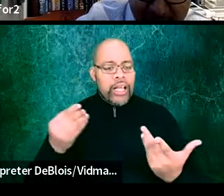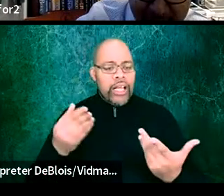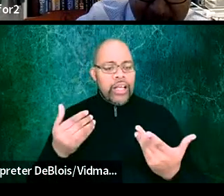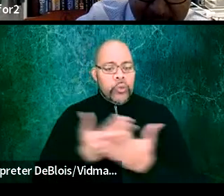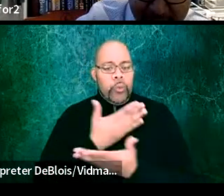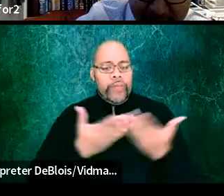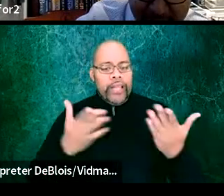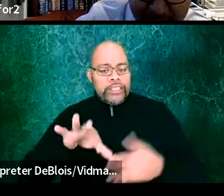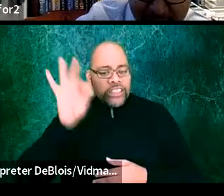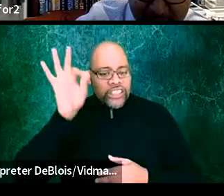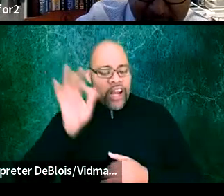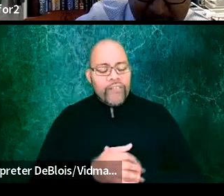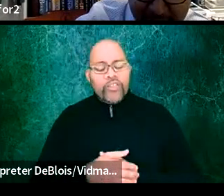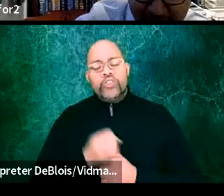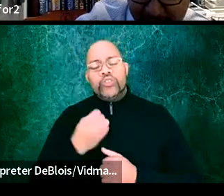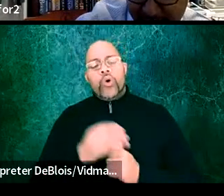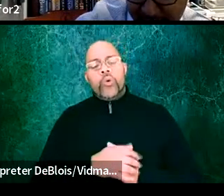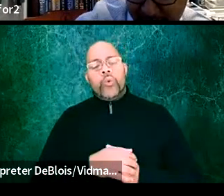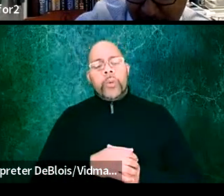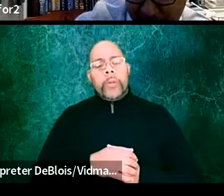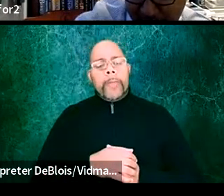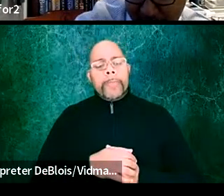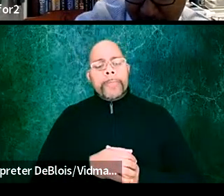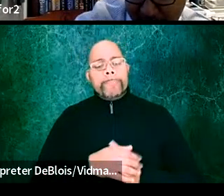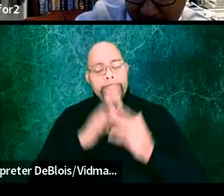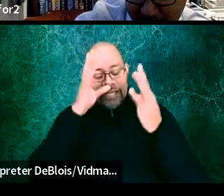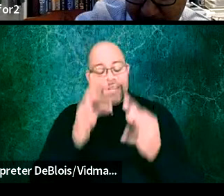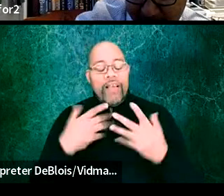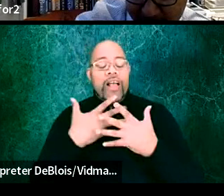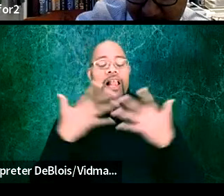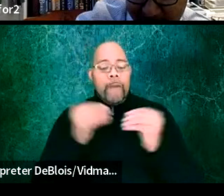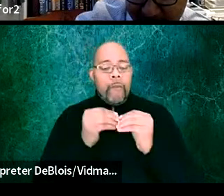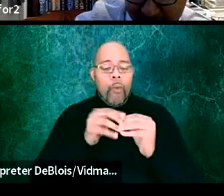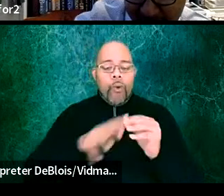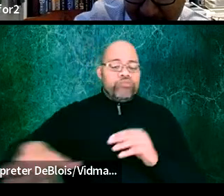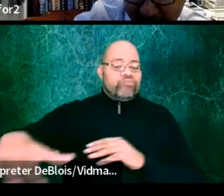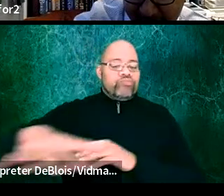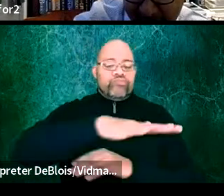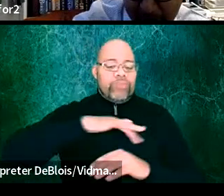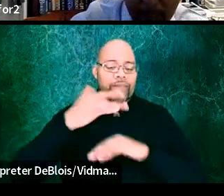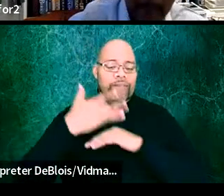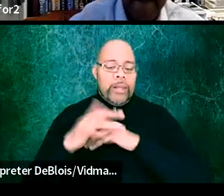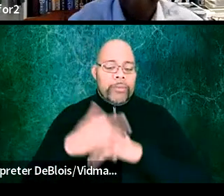to discover. So there's definitely a lot more out there.